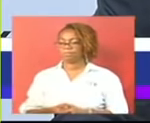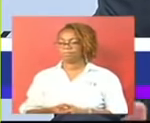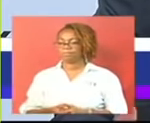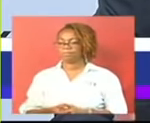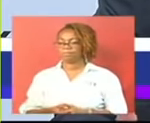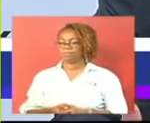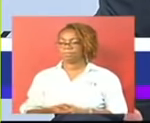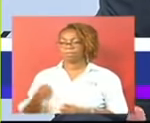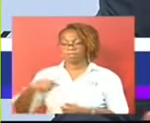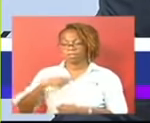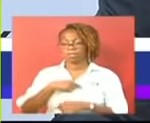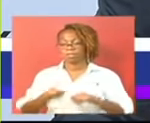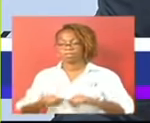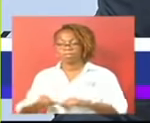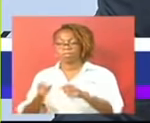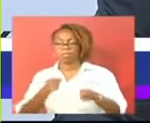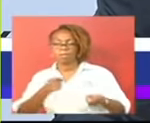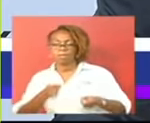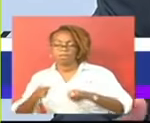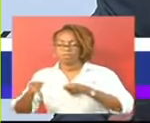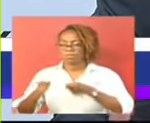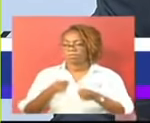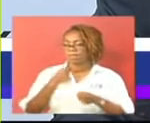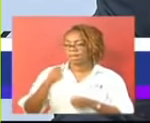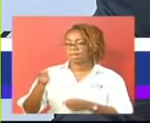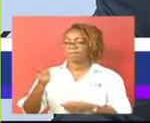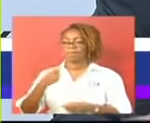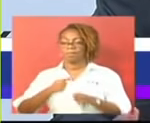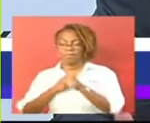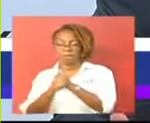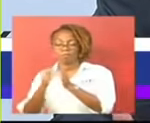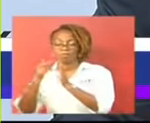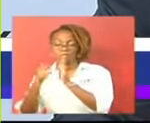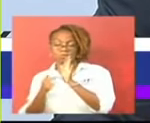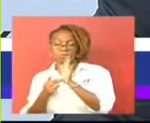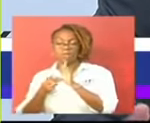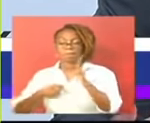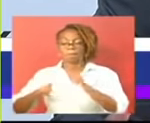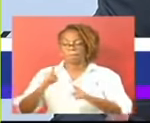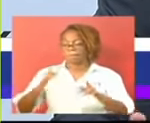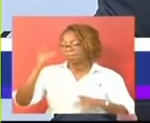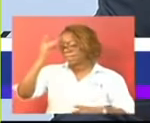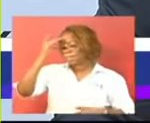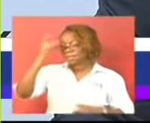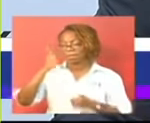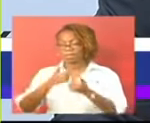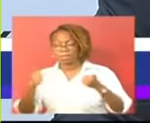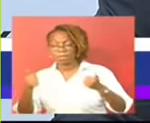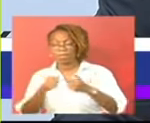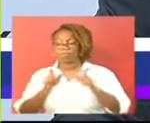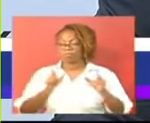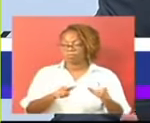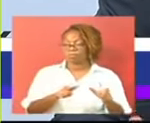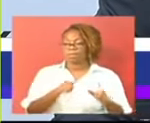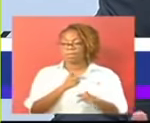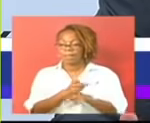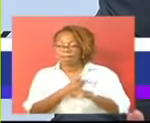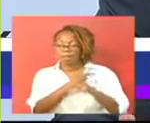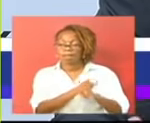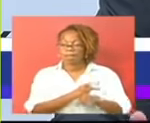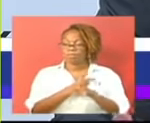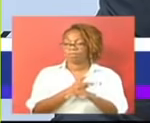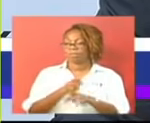the implementation of the public health measures, the containment of the cases, the management of the severe ones, those are the things that you look at, and those, so far as